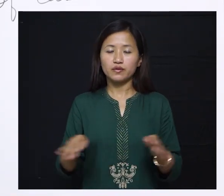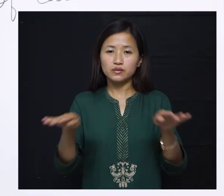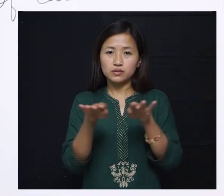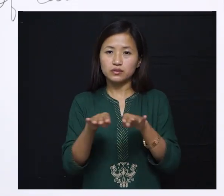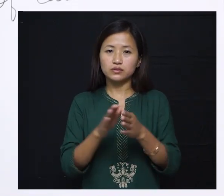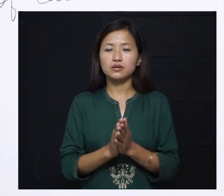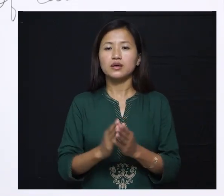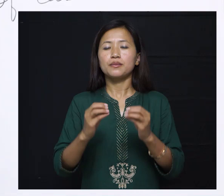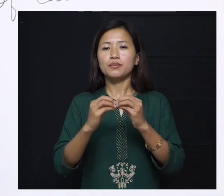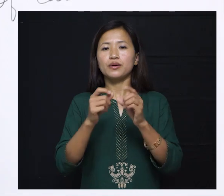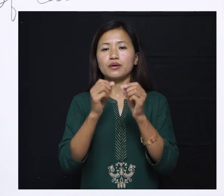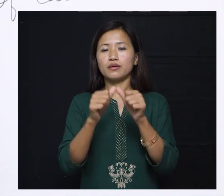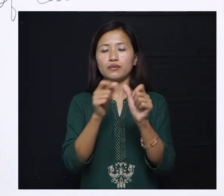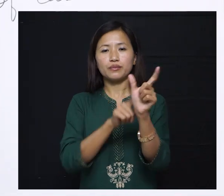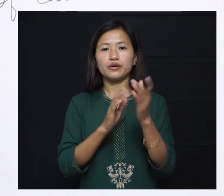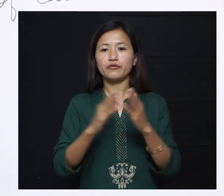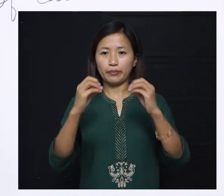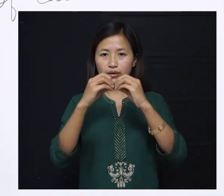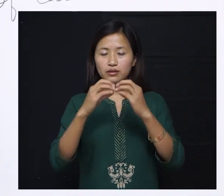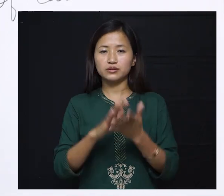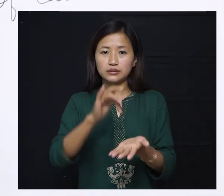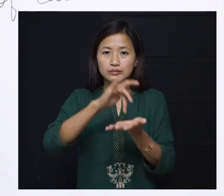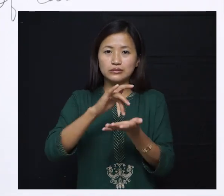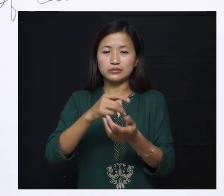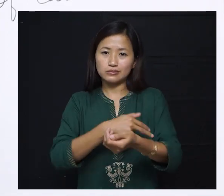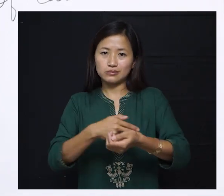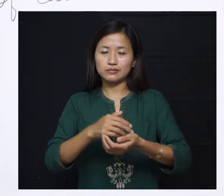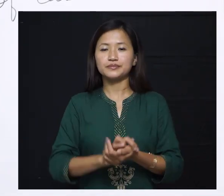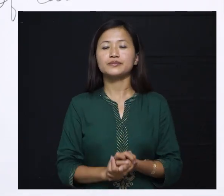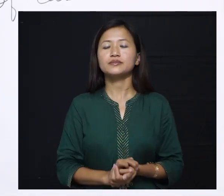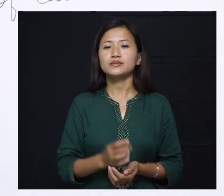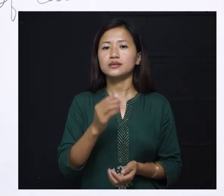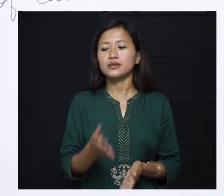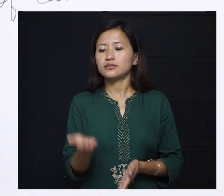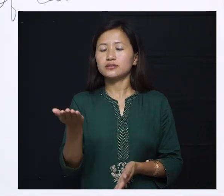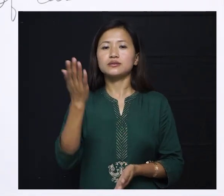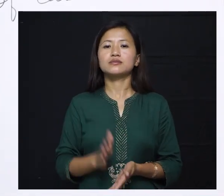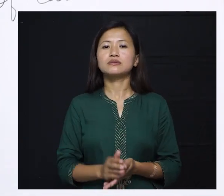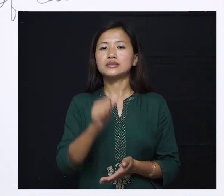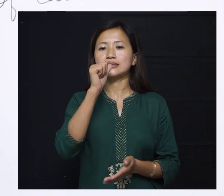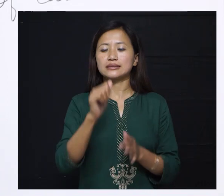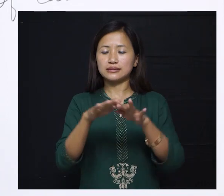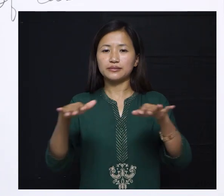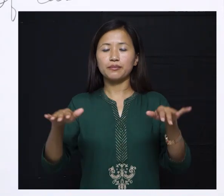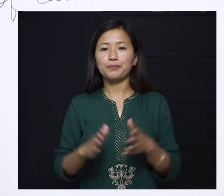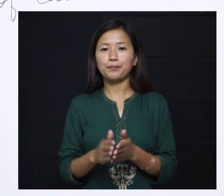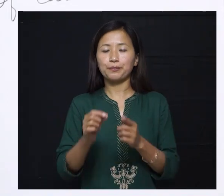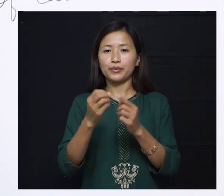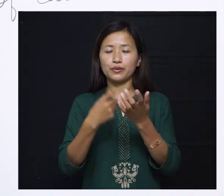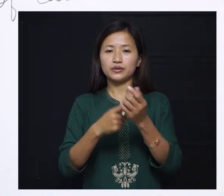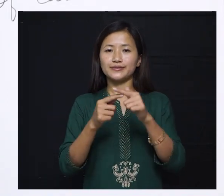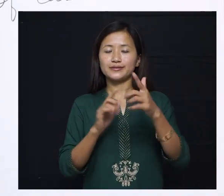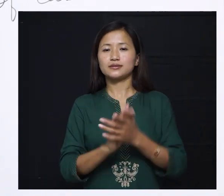the Bay of Bengal, and they were close to the Arabian Sea. So they have set up these seaports, and these